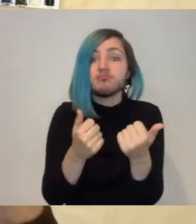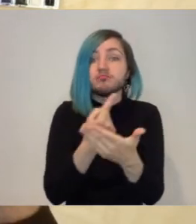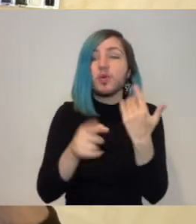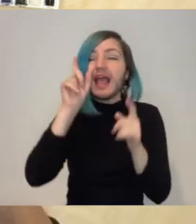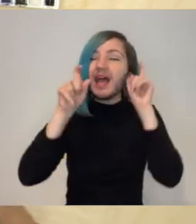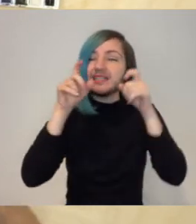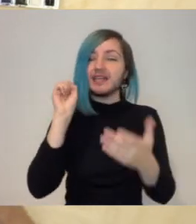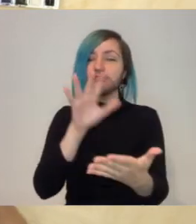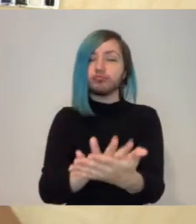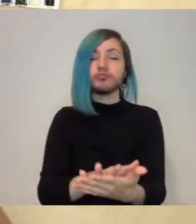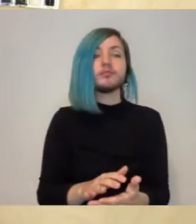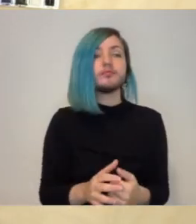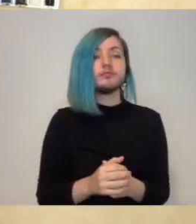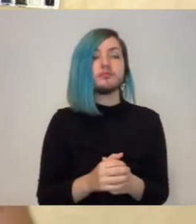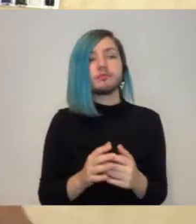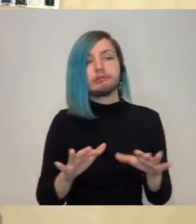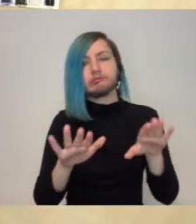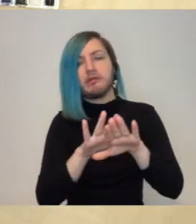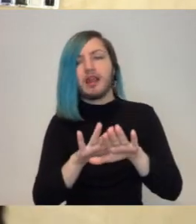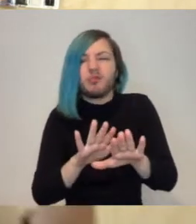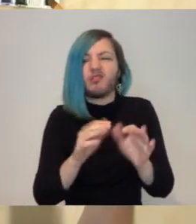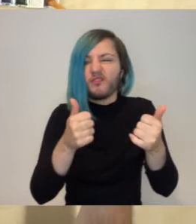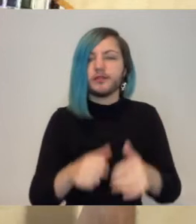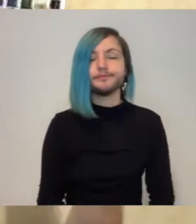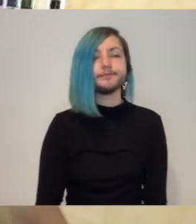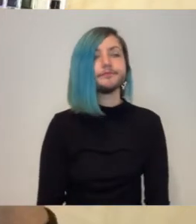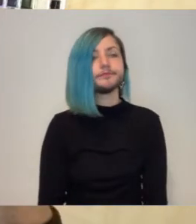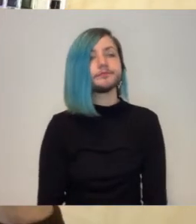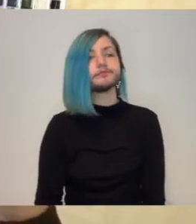I've overlapped that a little bit, but that's okay.